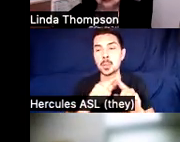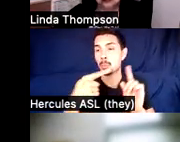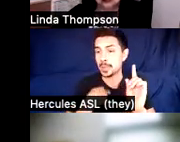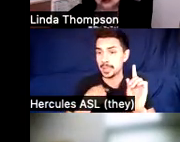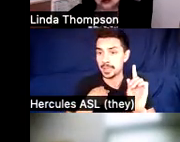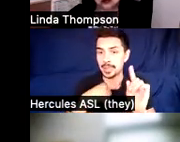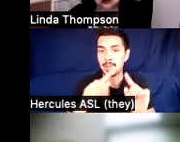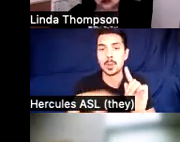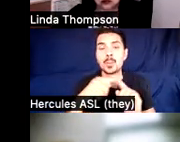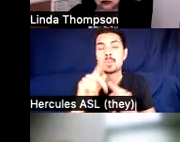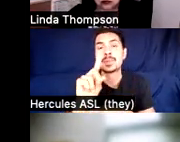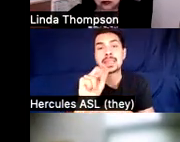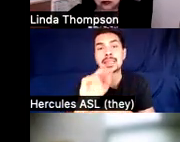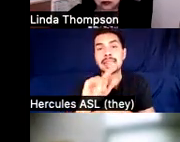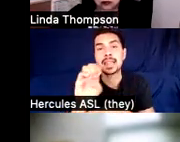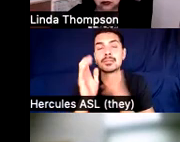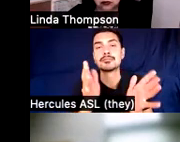is talking in the chat about